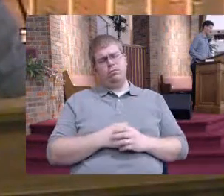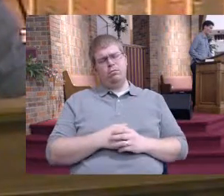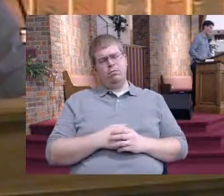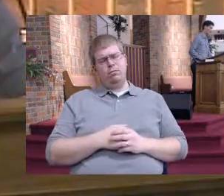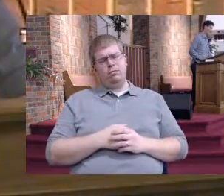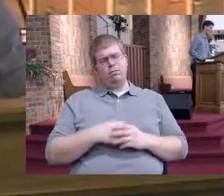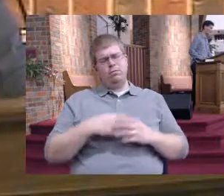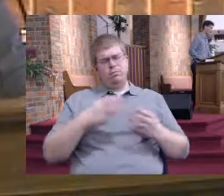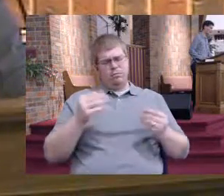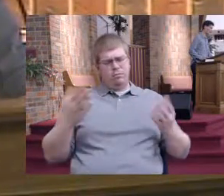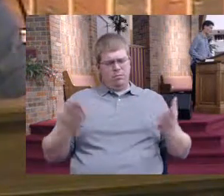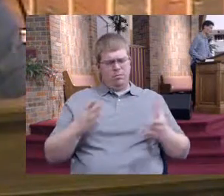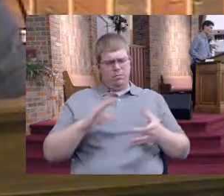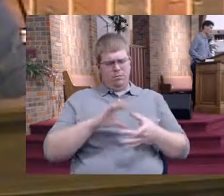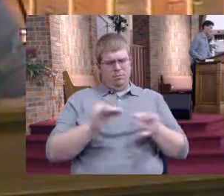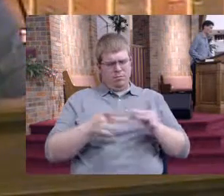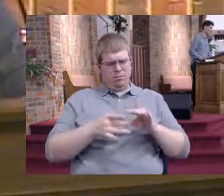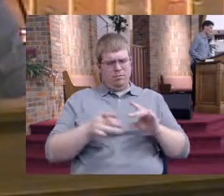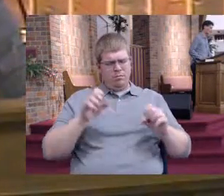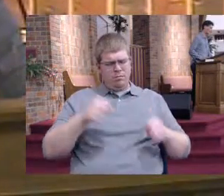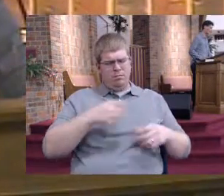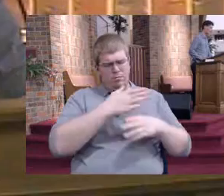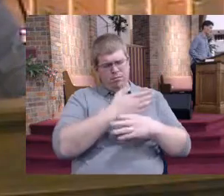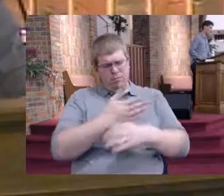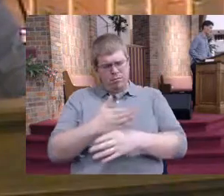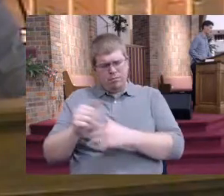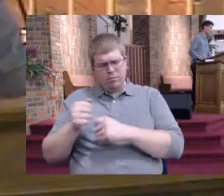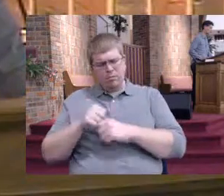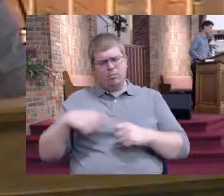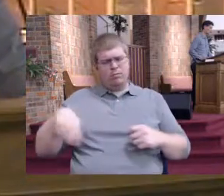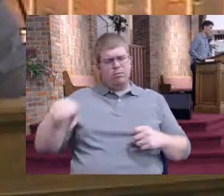and this message to share with my fellow brothers and sisters.